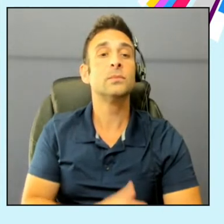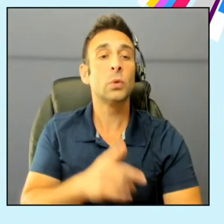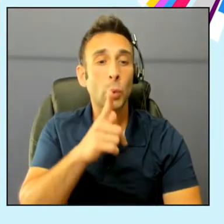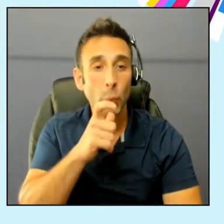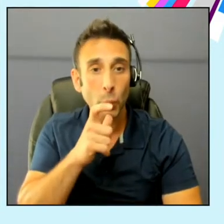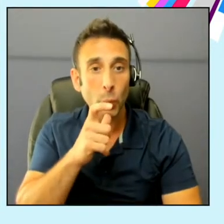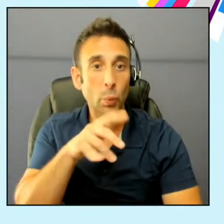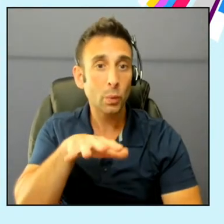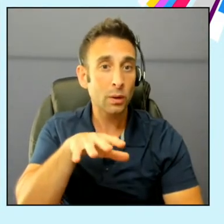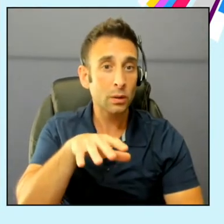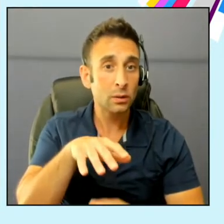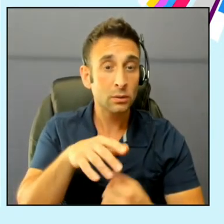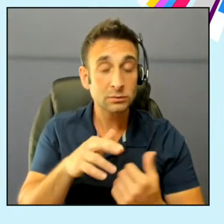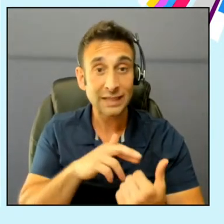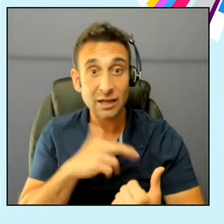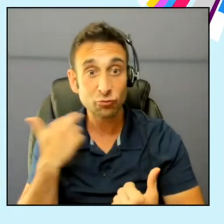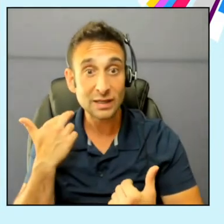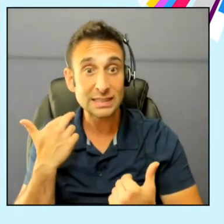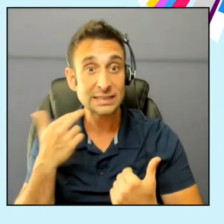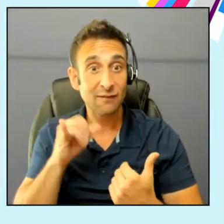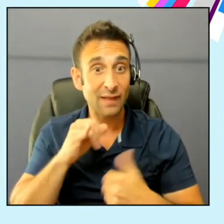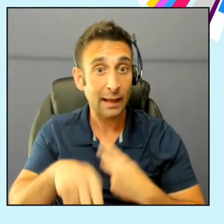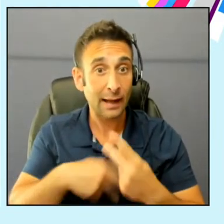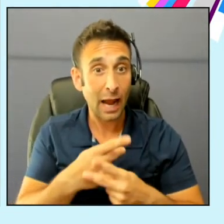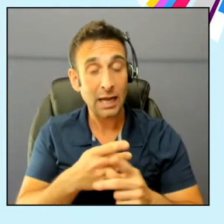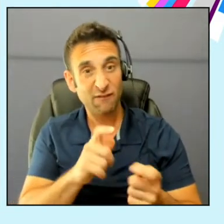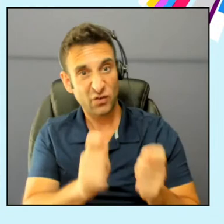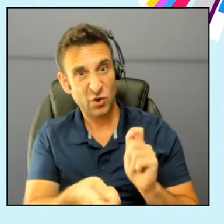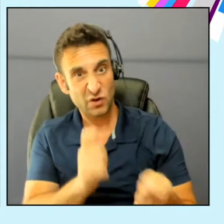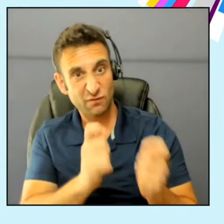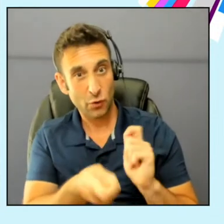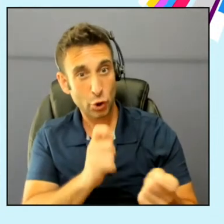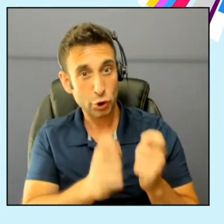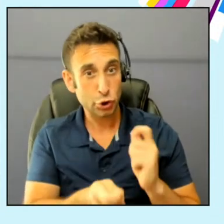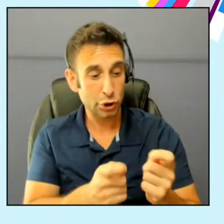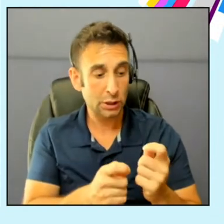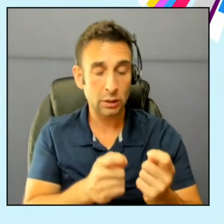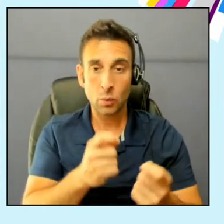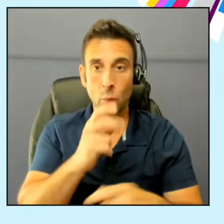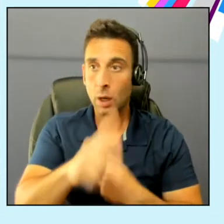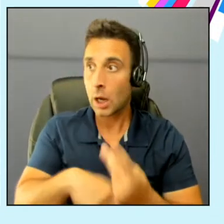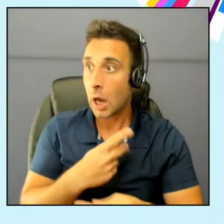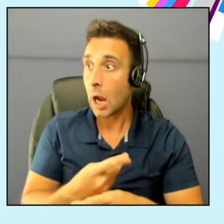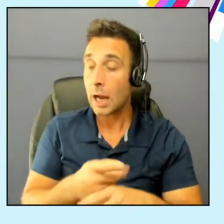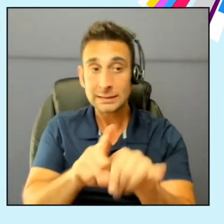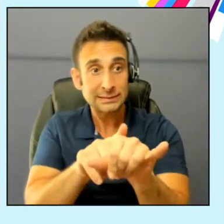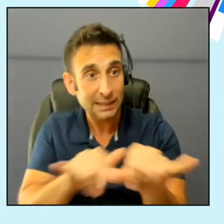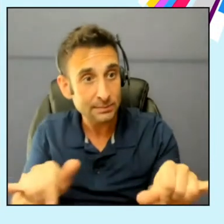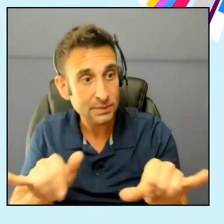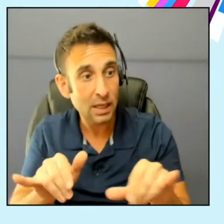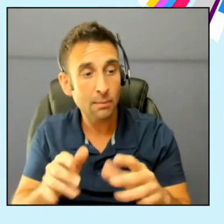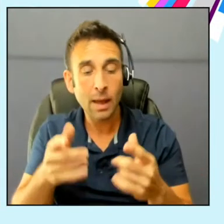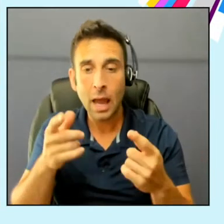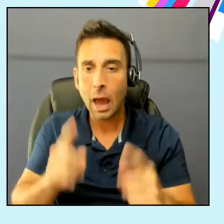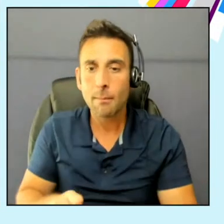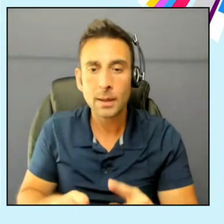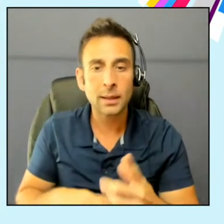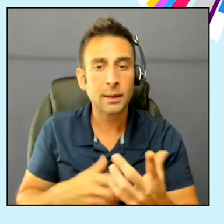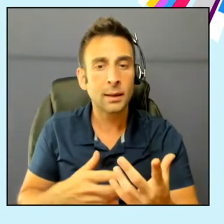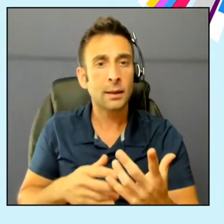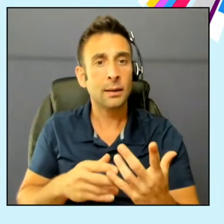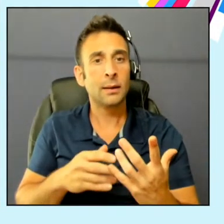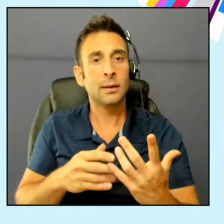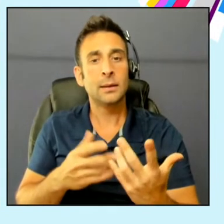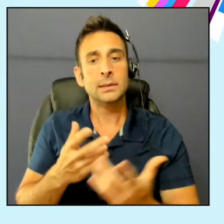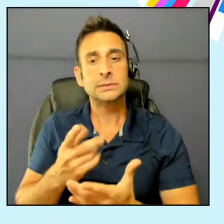at risk of them, what shape do they take? Do they go on at the same time, or is it a combination,